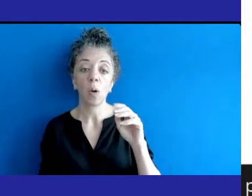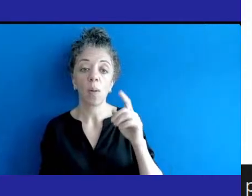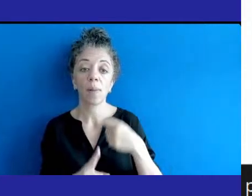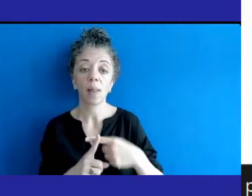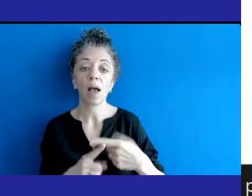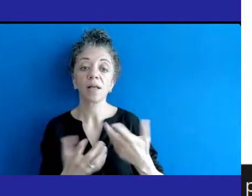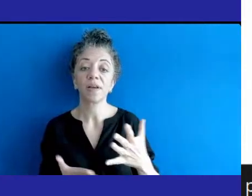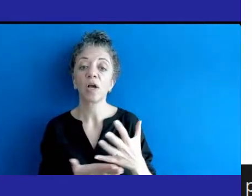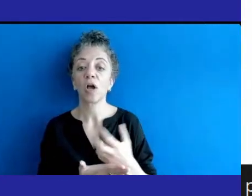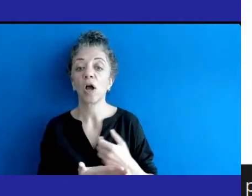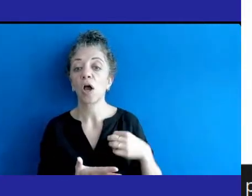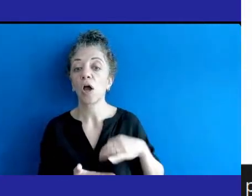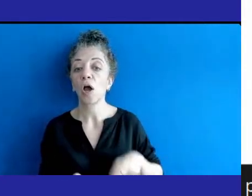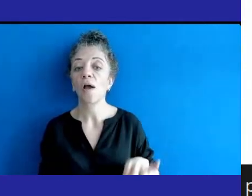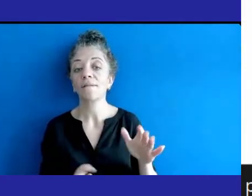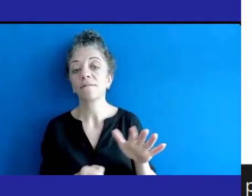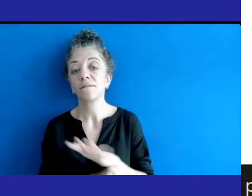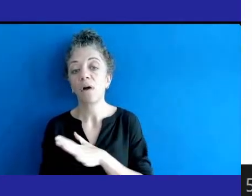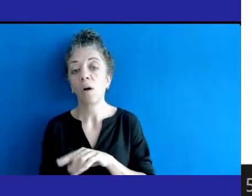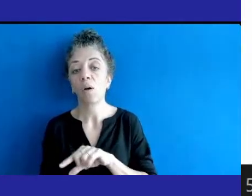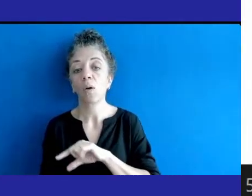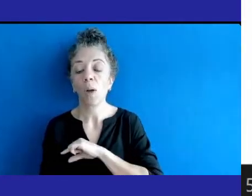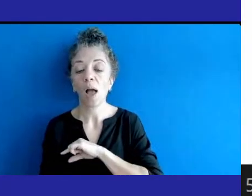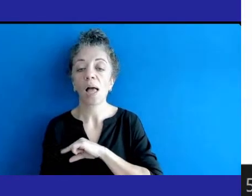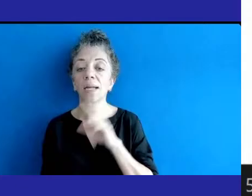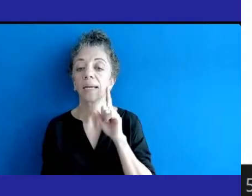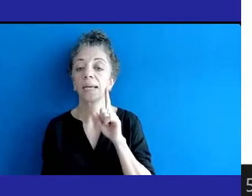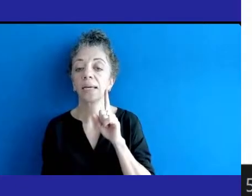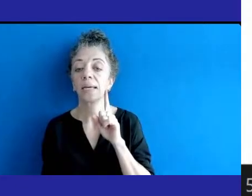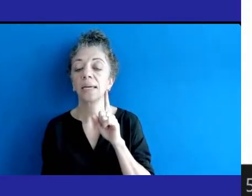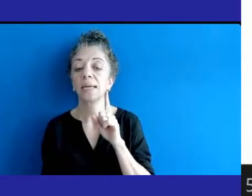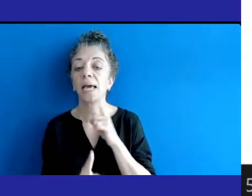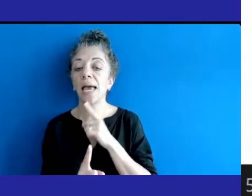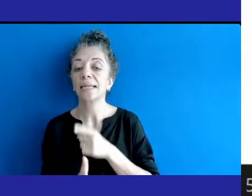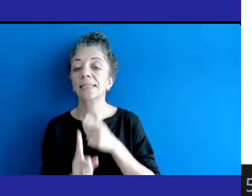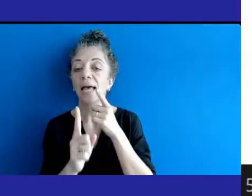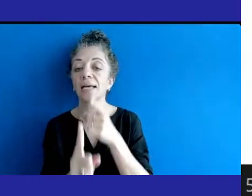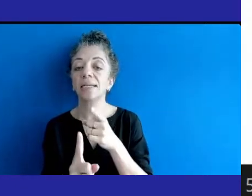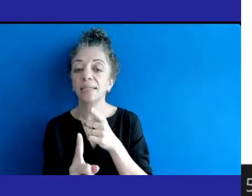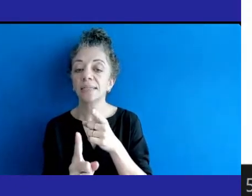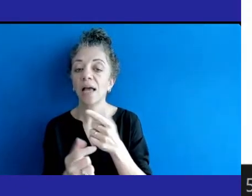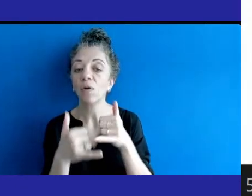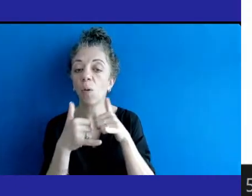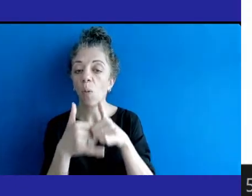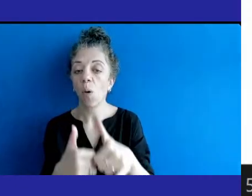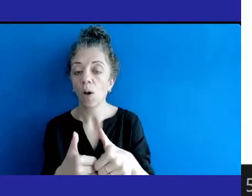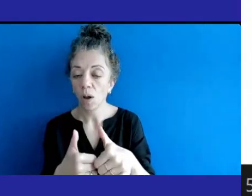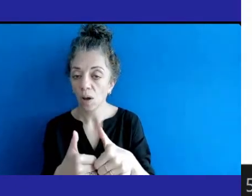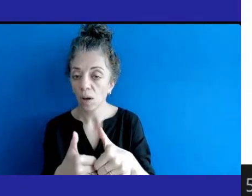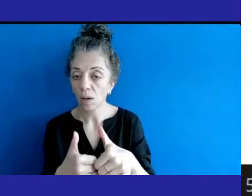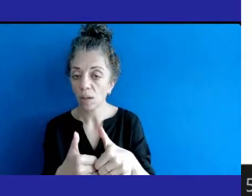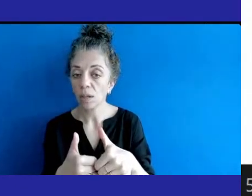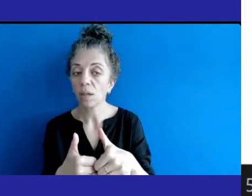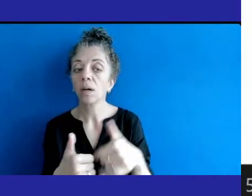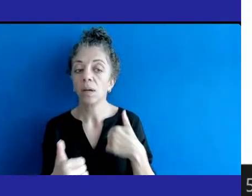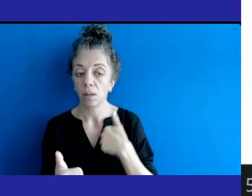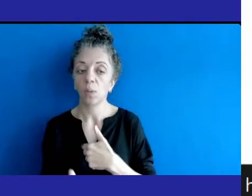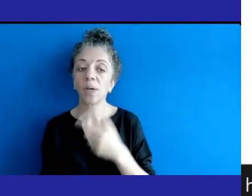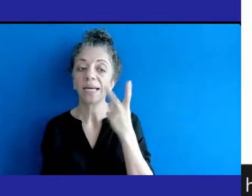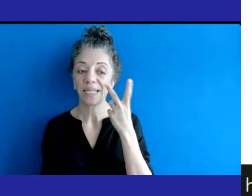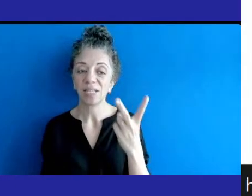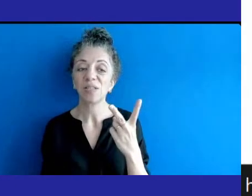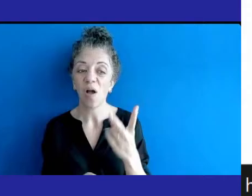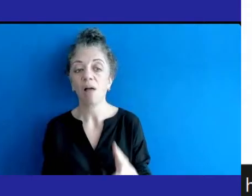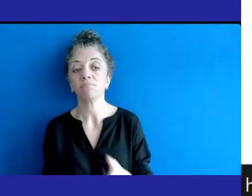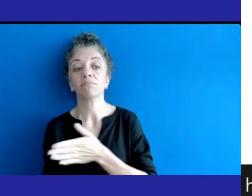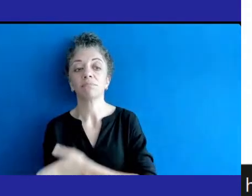Incentive Award. 100% of the premium withholds returned back to the plan. And we saw a pretty dramatic improvement in